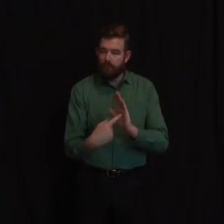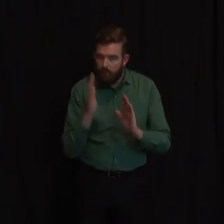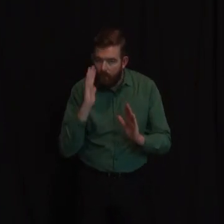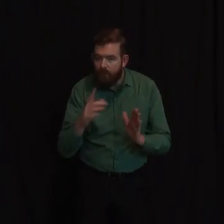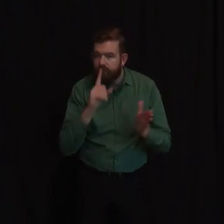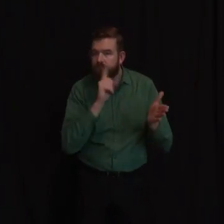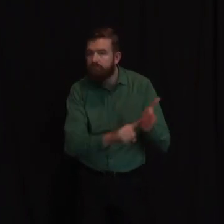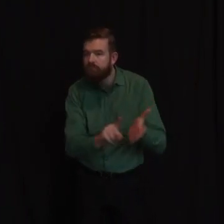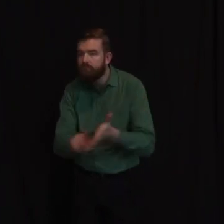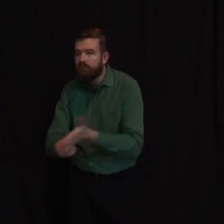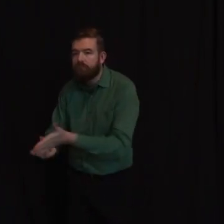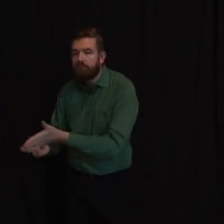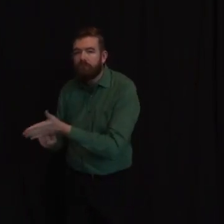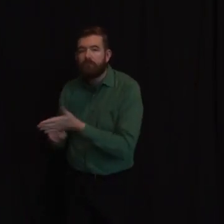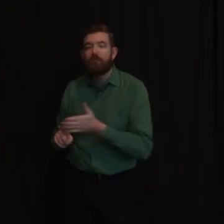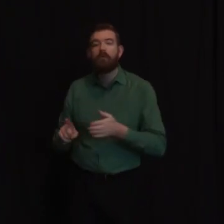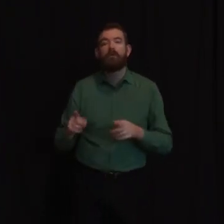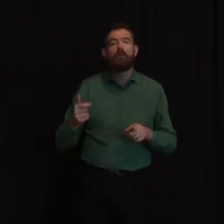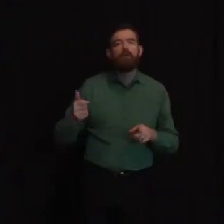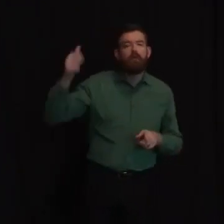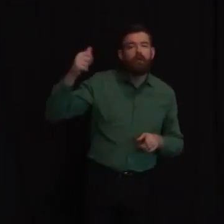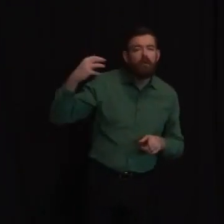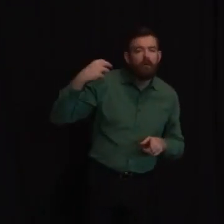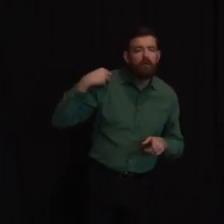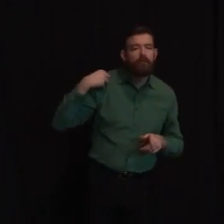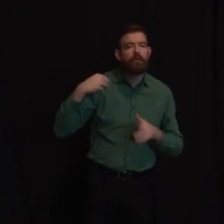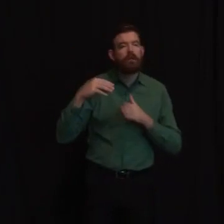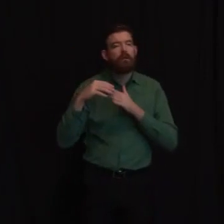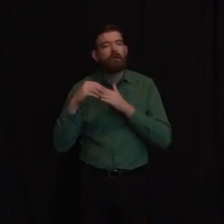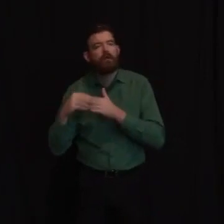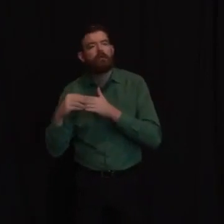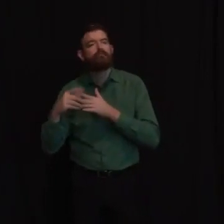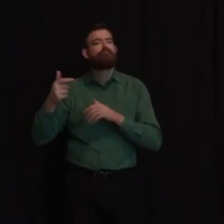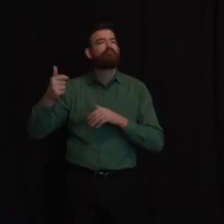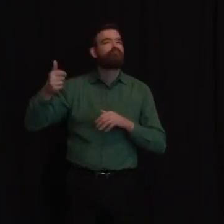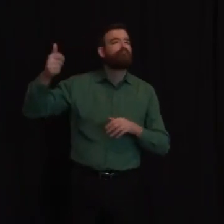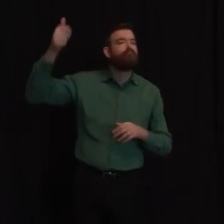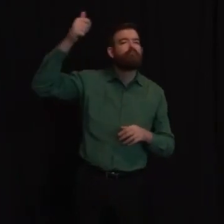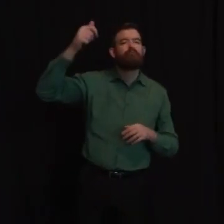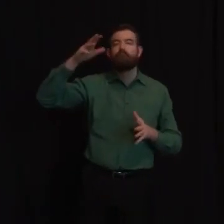and in leadership, an administrative manager.